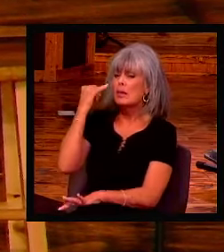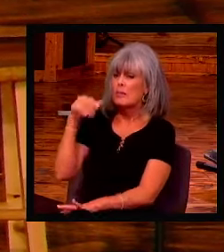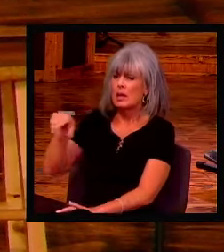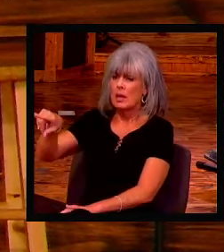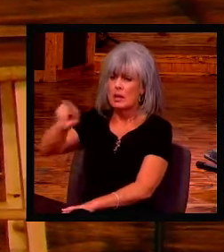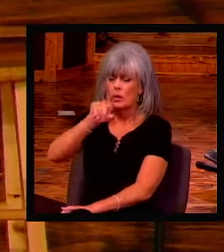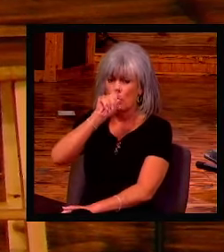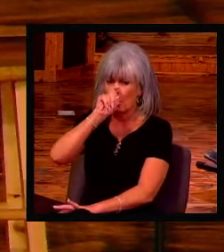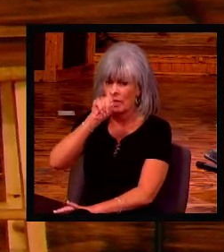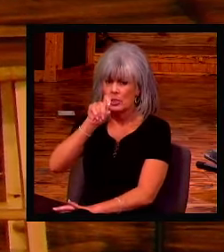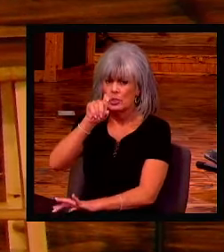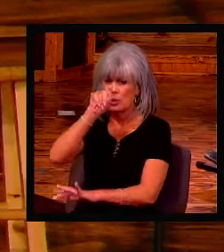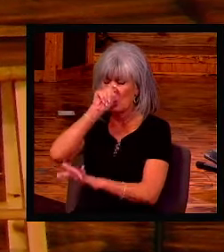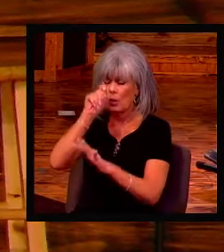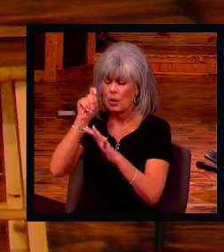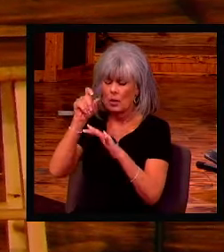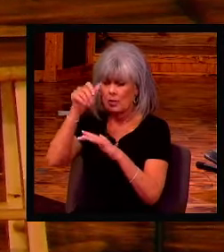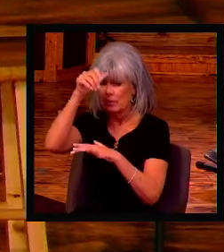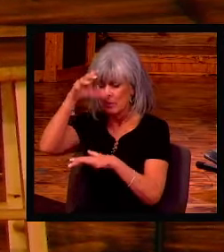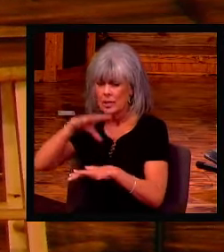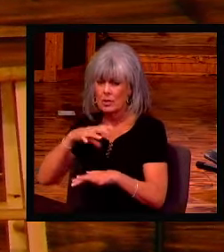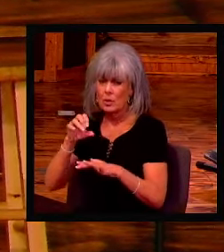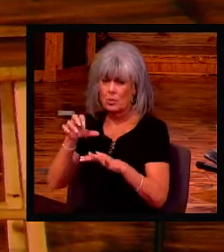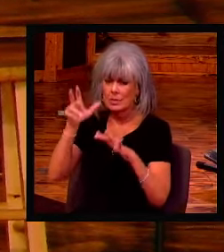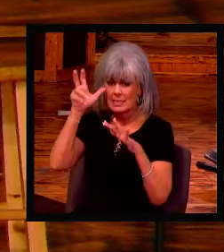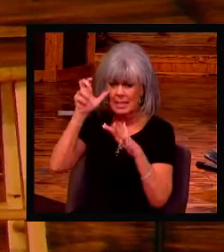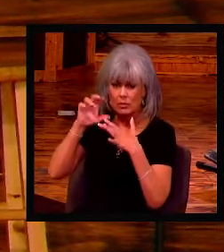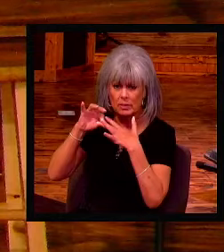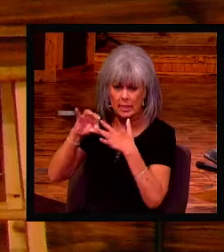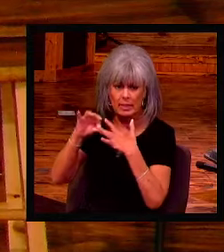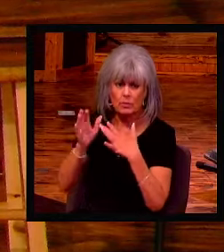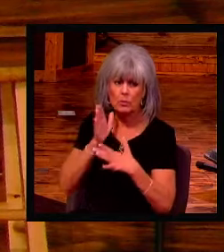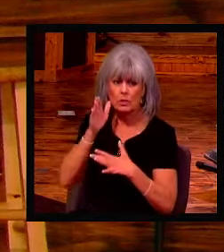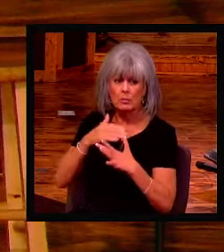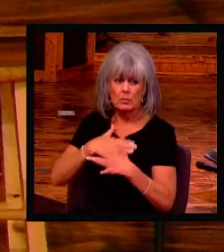a warlock or a Satanist here right now, will you stand up, please?